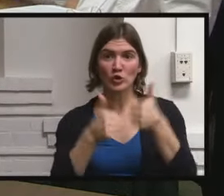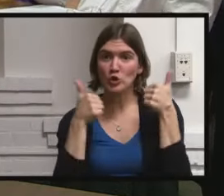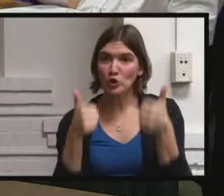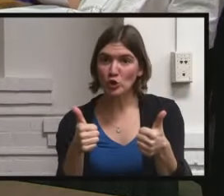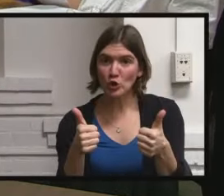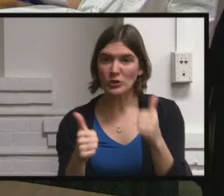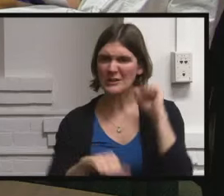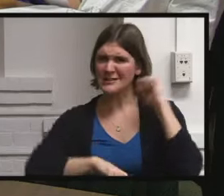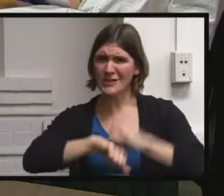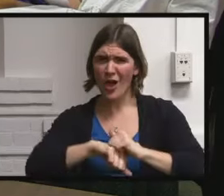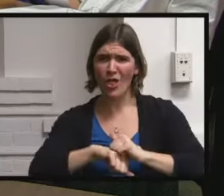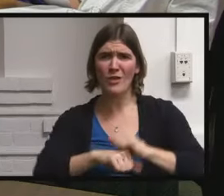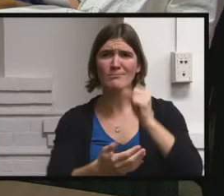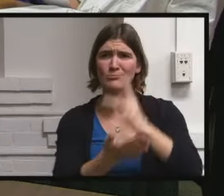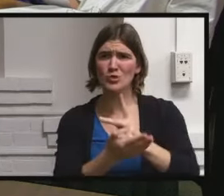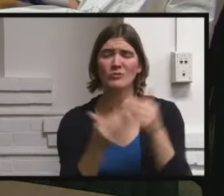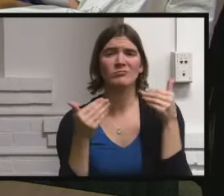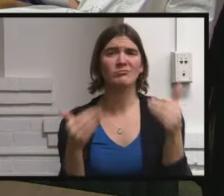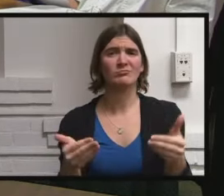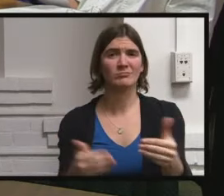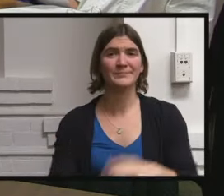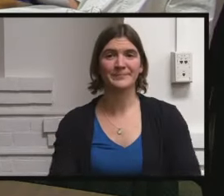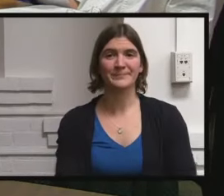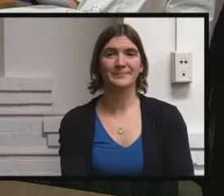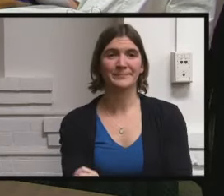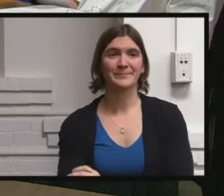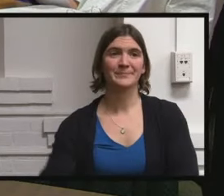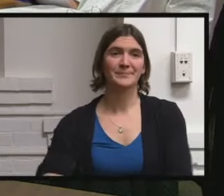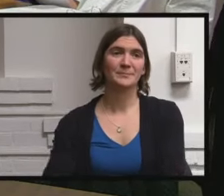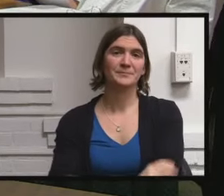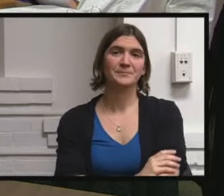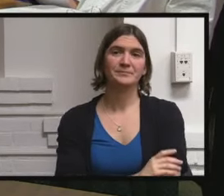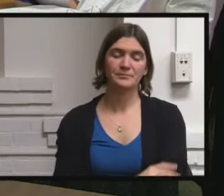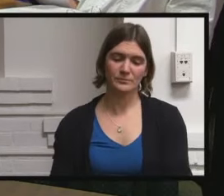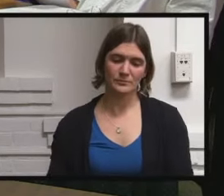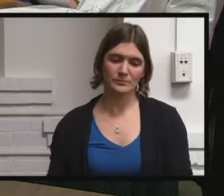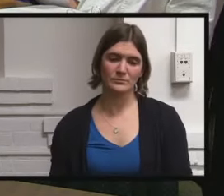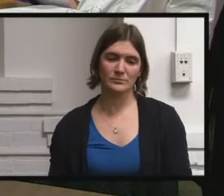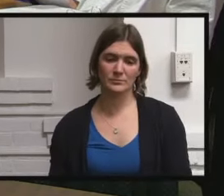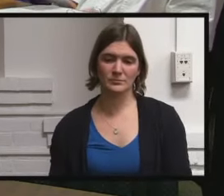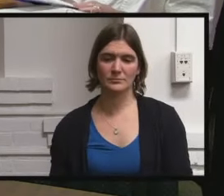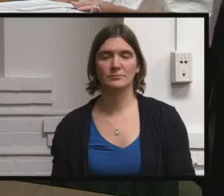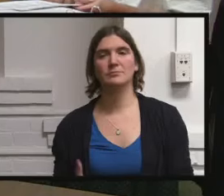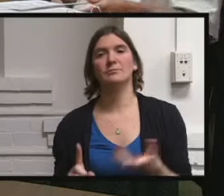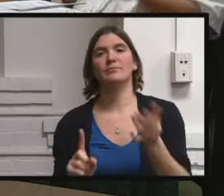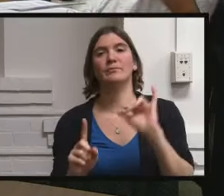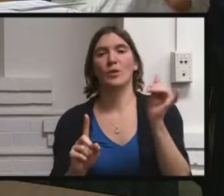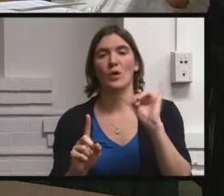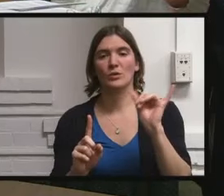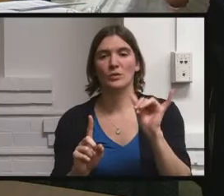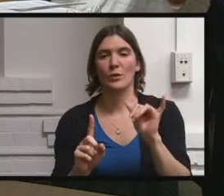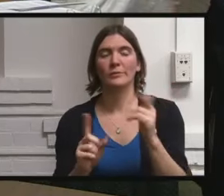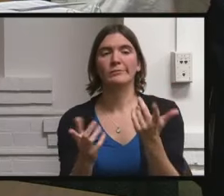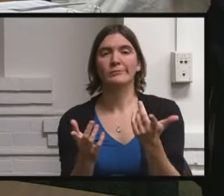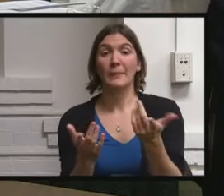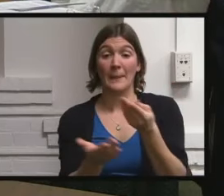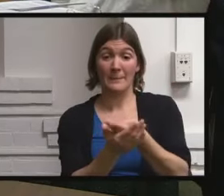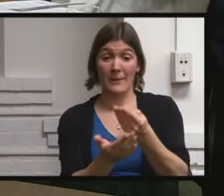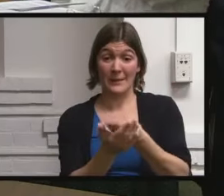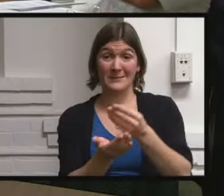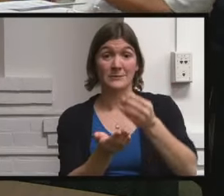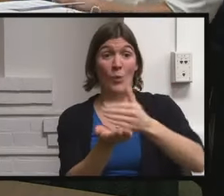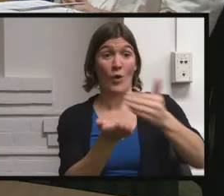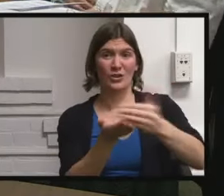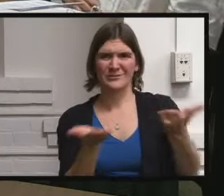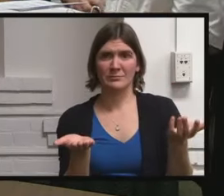we recommend that you approve the sale. And then the discharges? The discharges relate to, there ain't no money, the